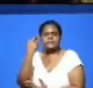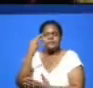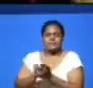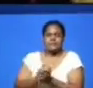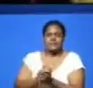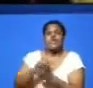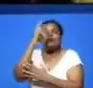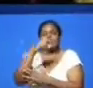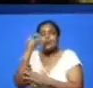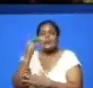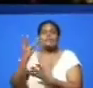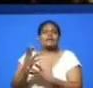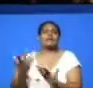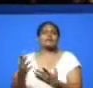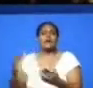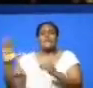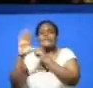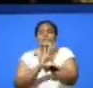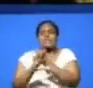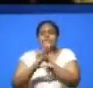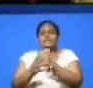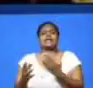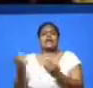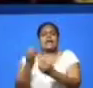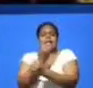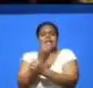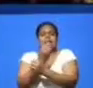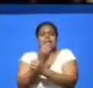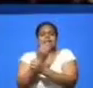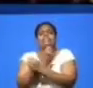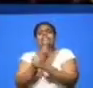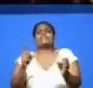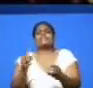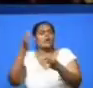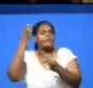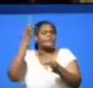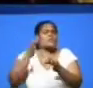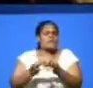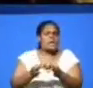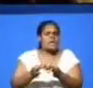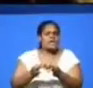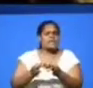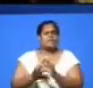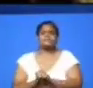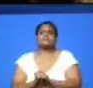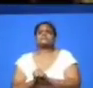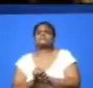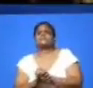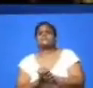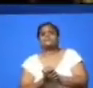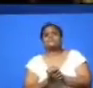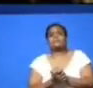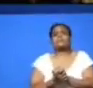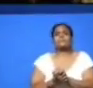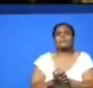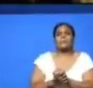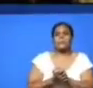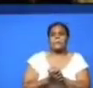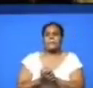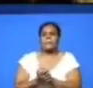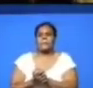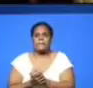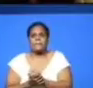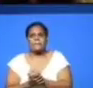defender of the faith and corrector of heretics. Don't rush past that. I know